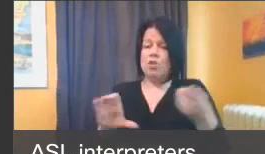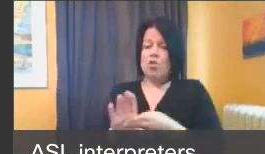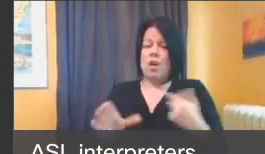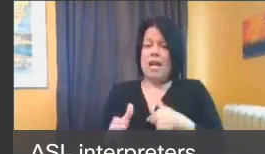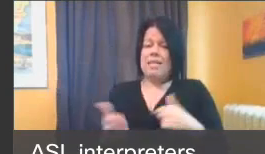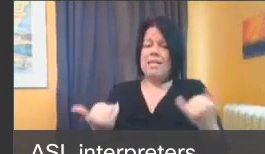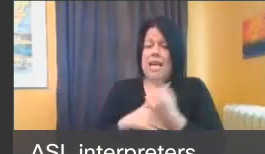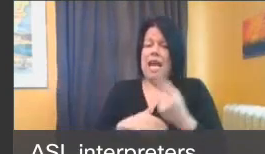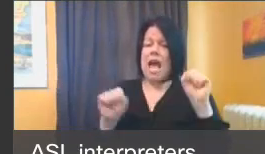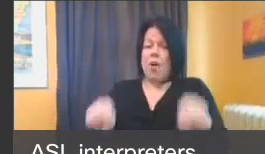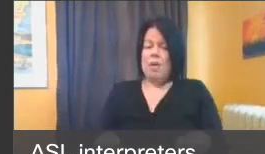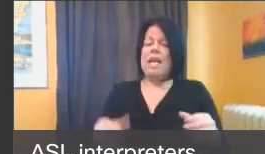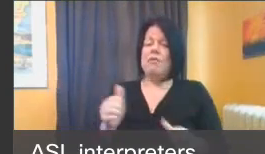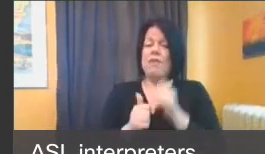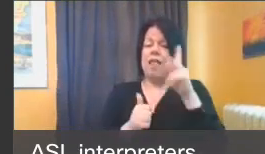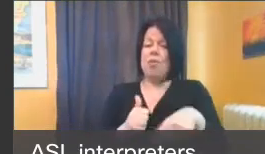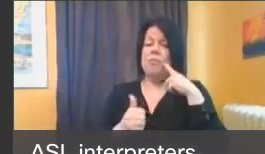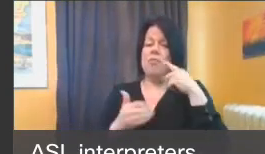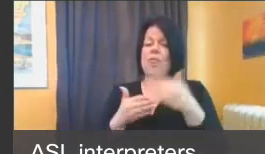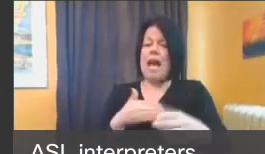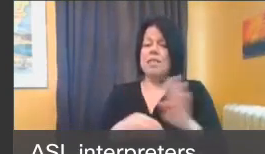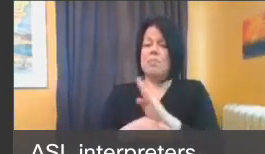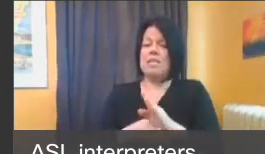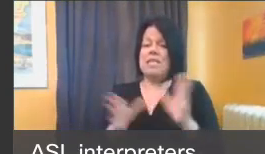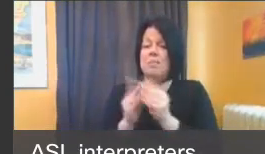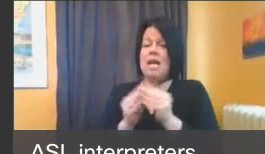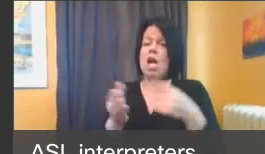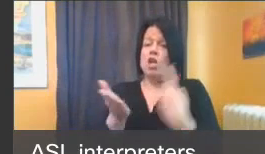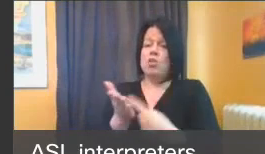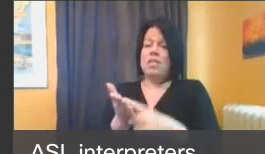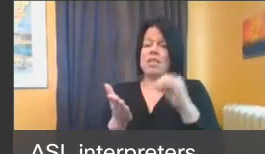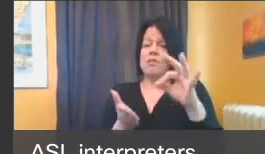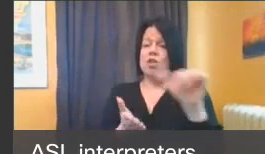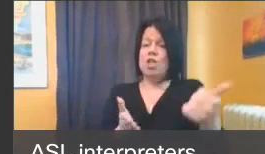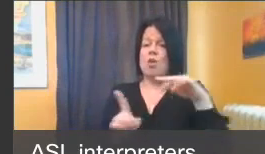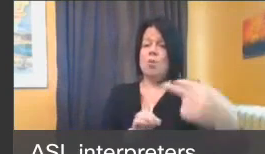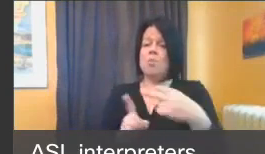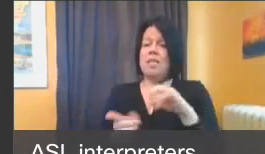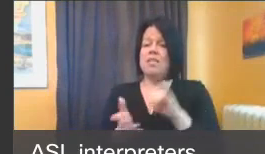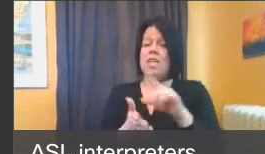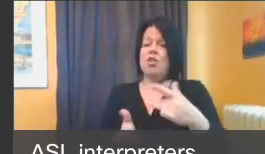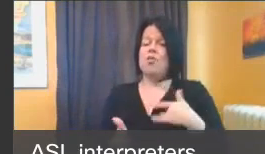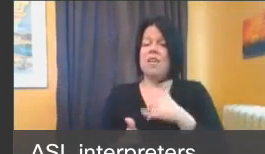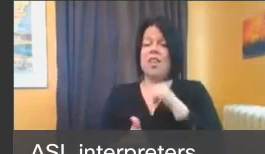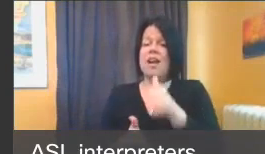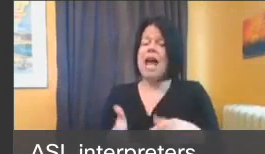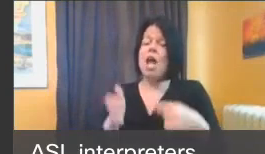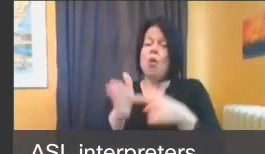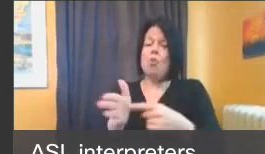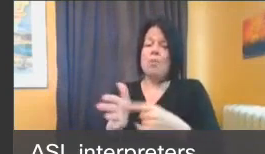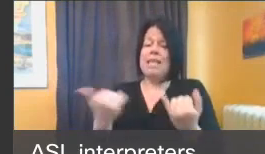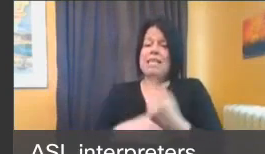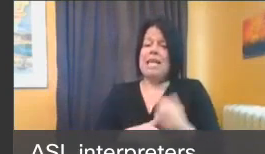we can certainly follow up during the next committee business meeting to discuss if there are other voices and perspectives that you feel are not represented, that